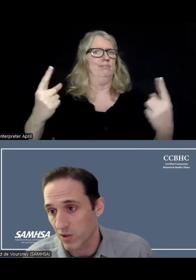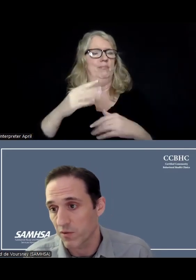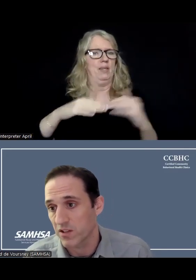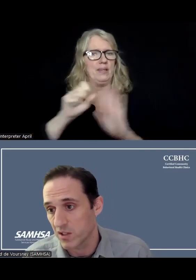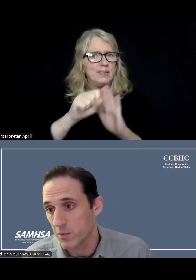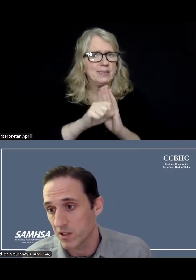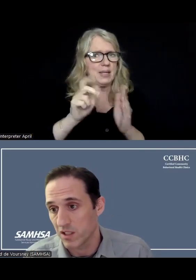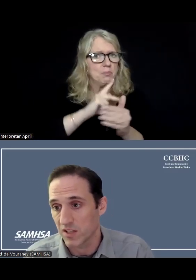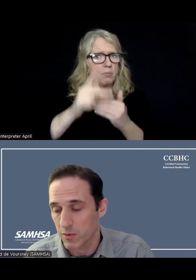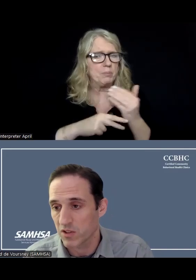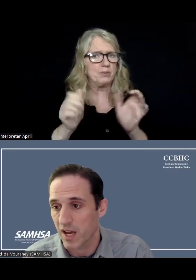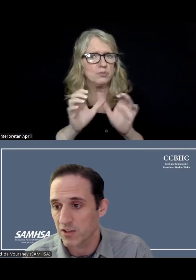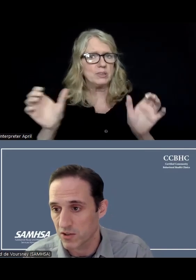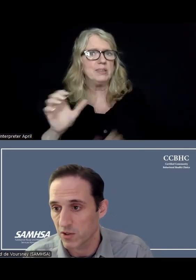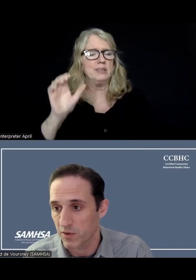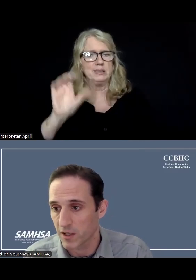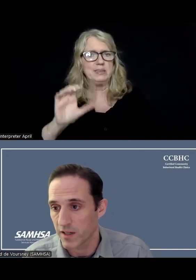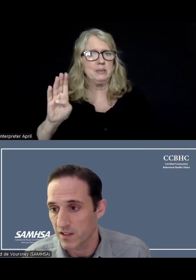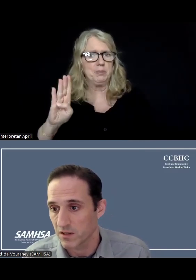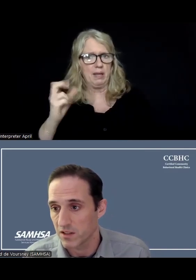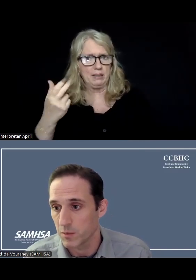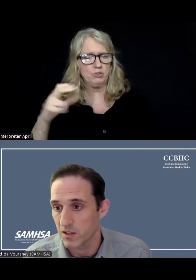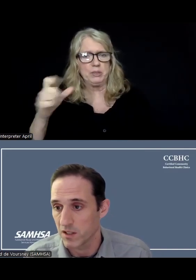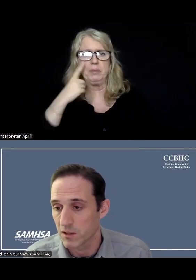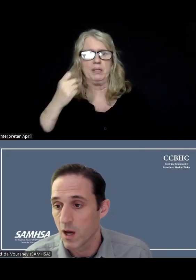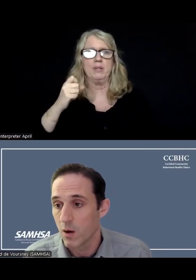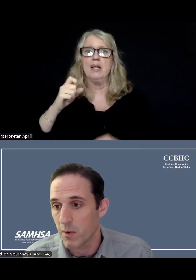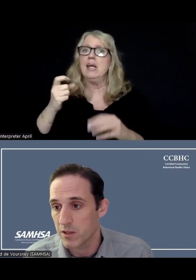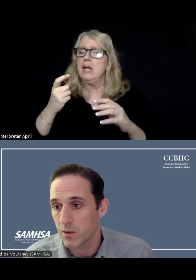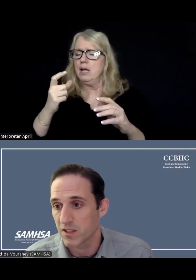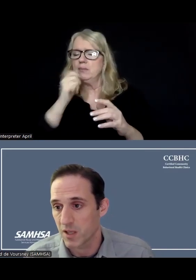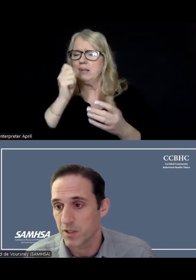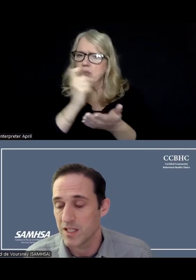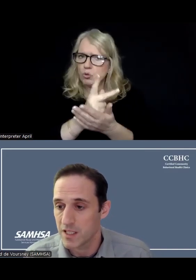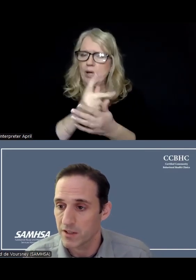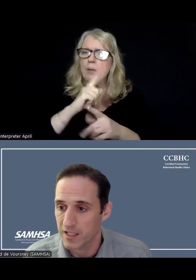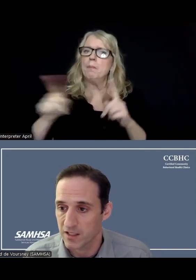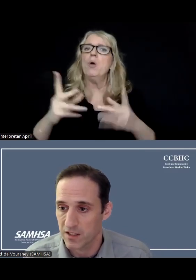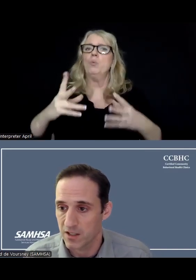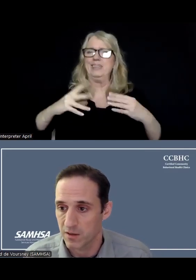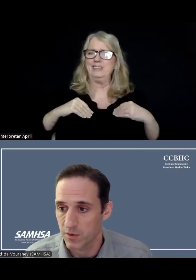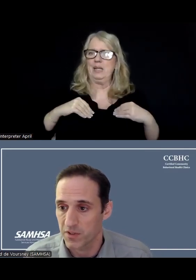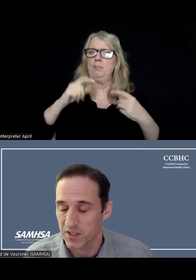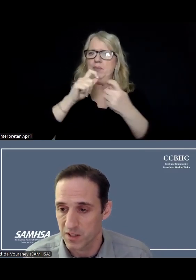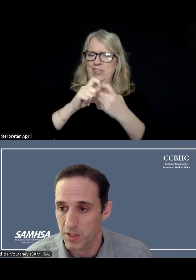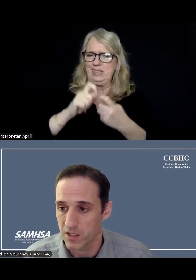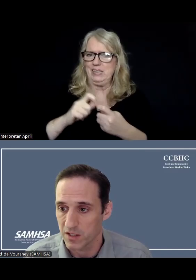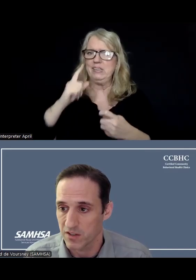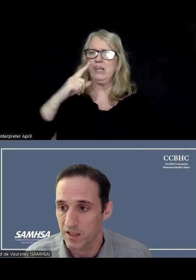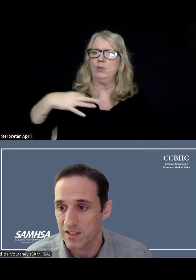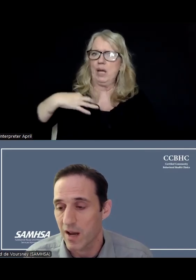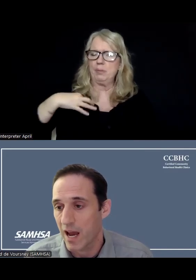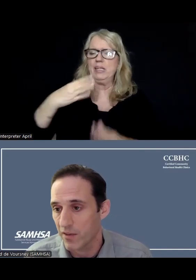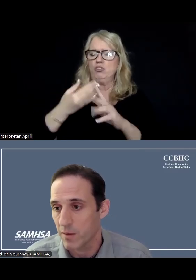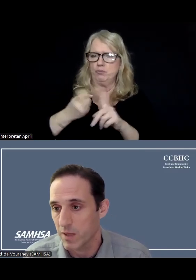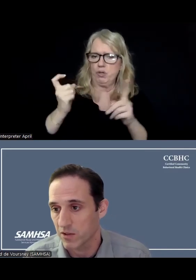state certifies CCBHCs, SAMHSA doesn't actually certify our grantees as CCBHCs. What we do is accept a detailed attestation from the CCBHCs